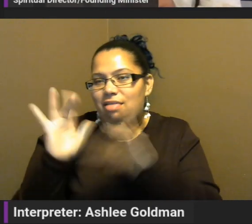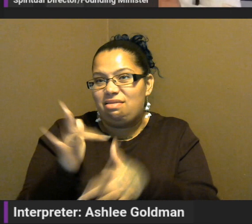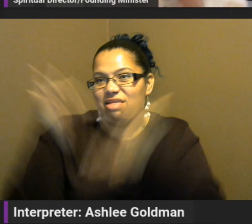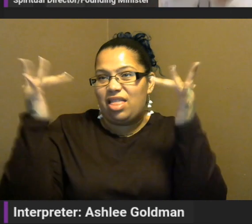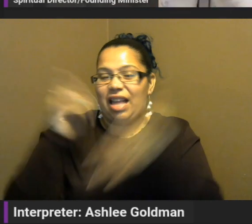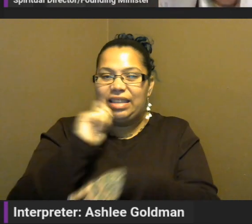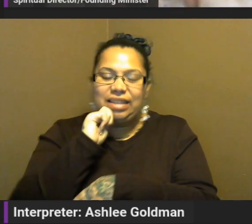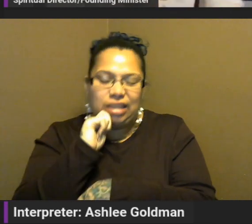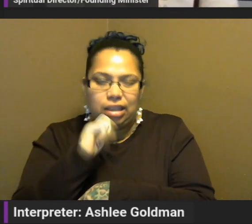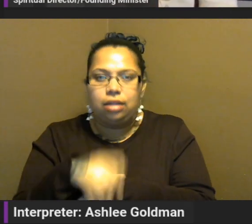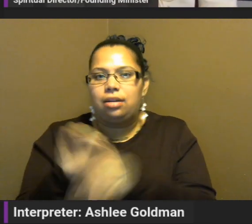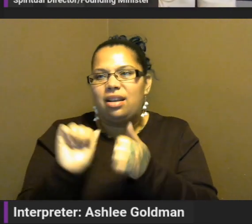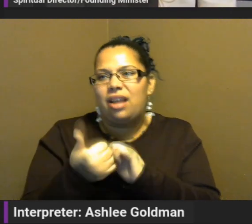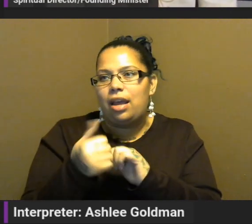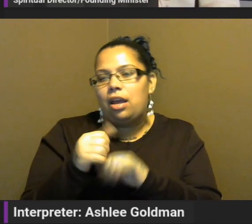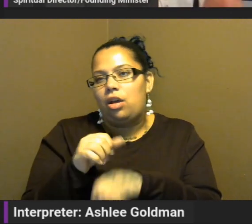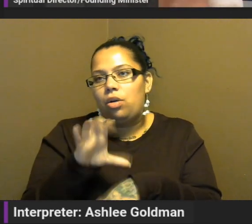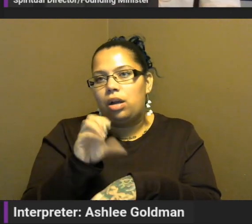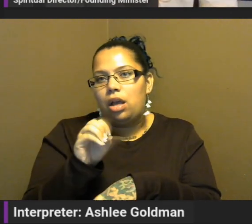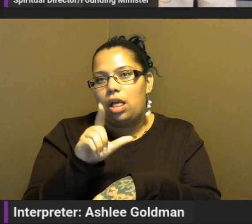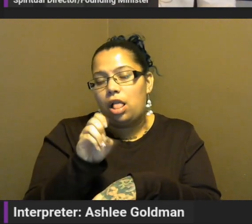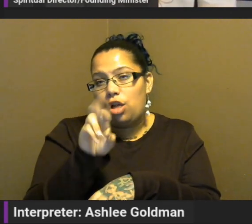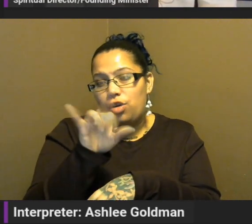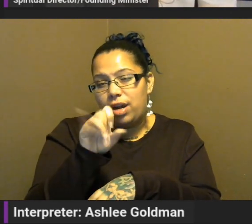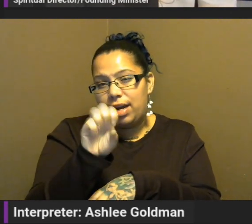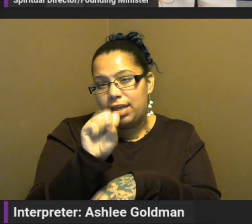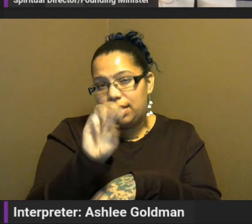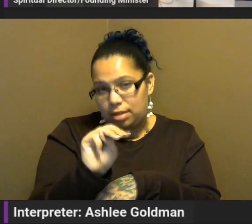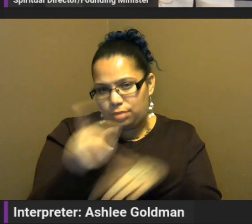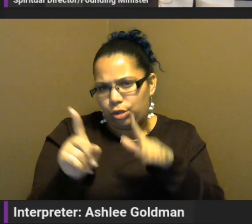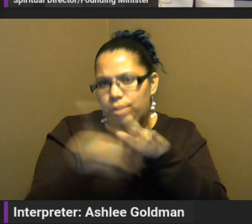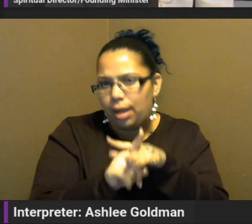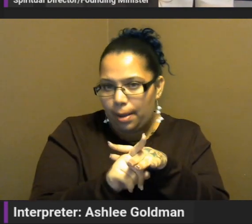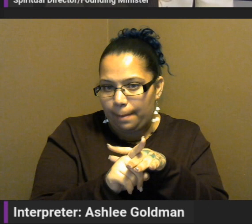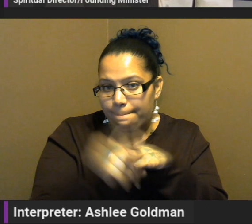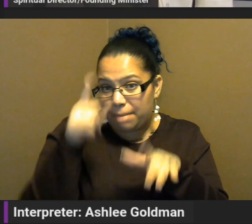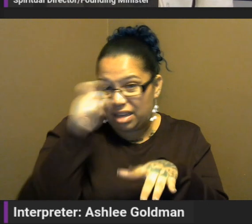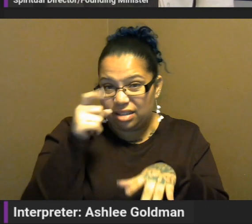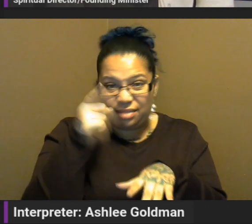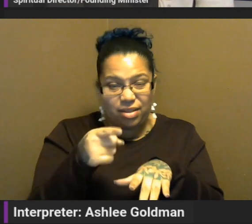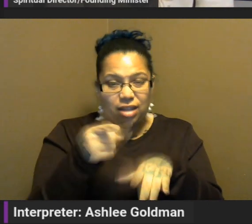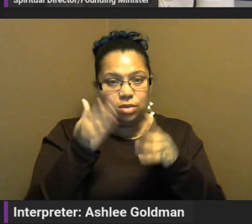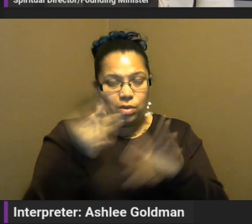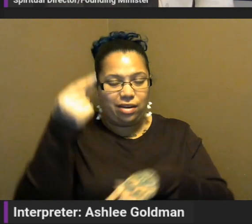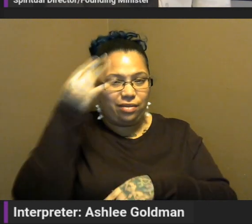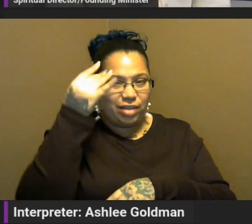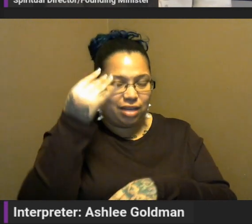colorism shows up because of this. The quality of being dark in complexion.